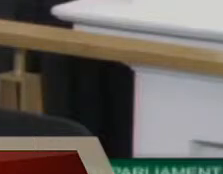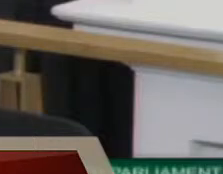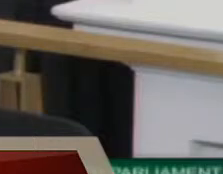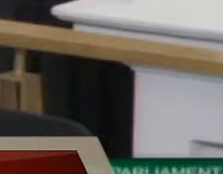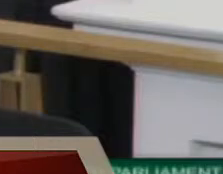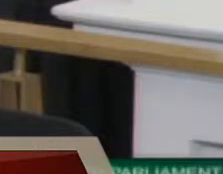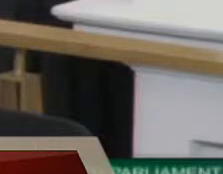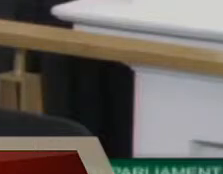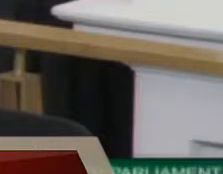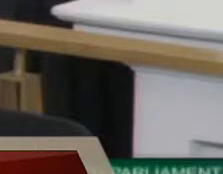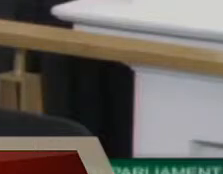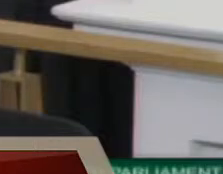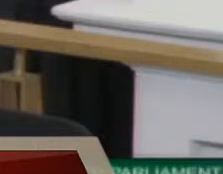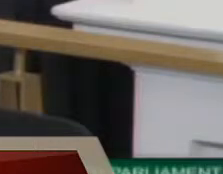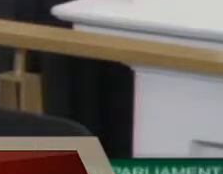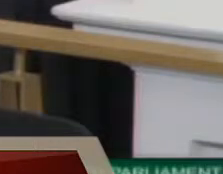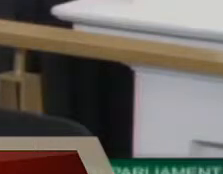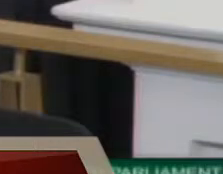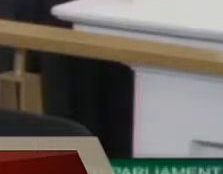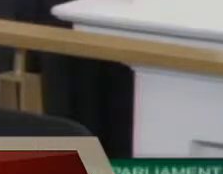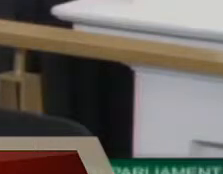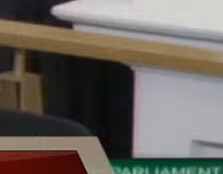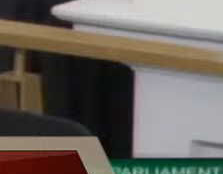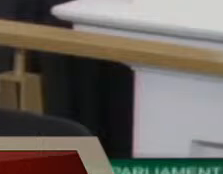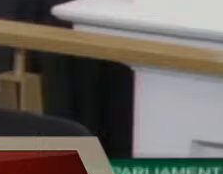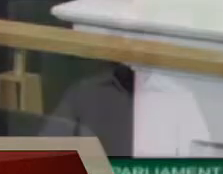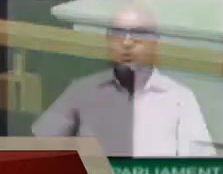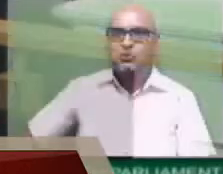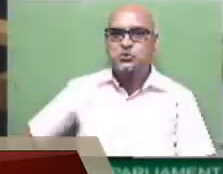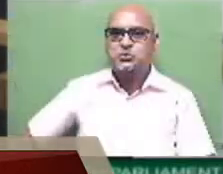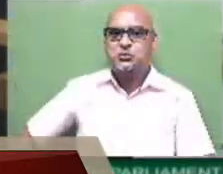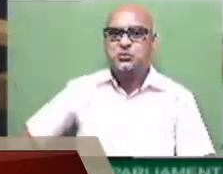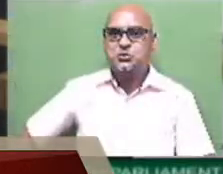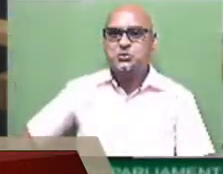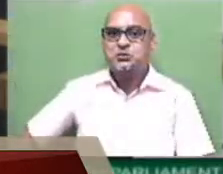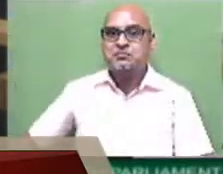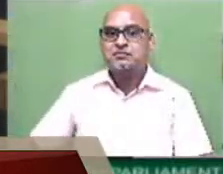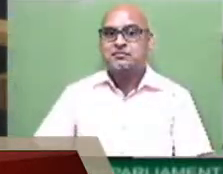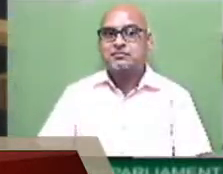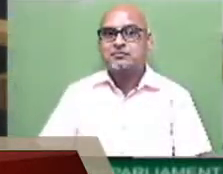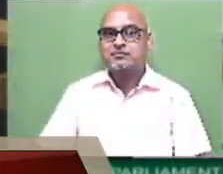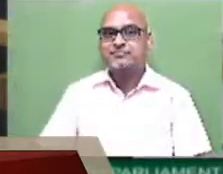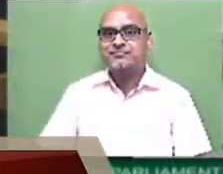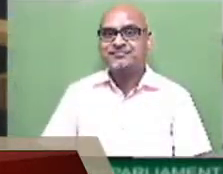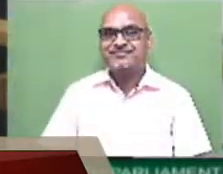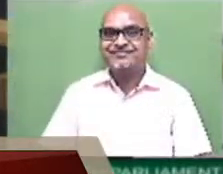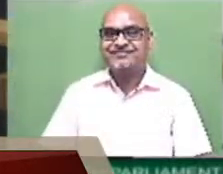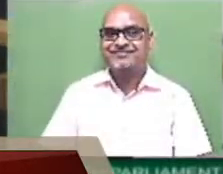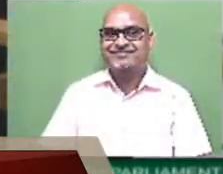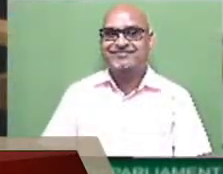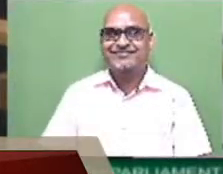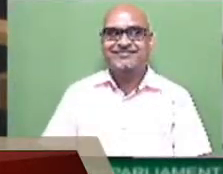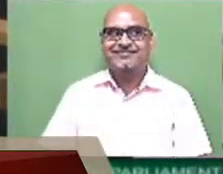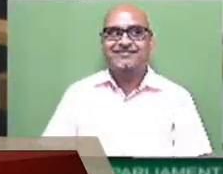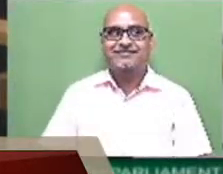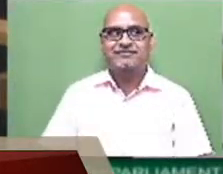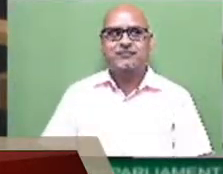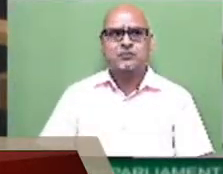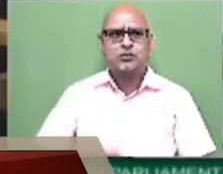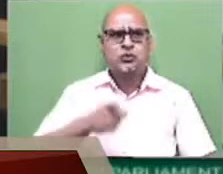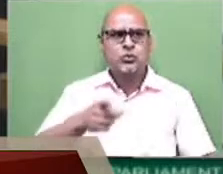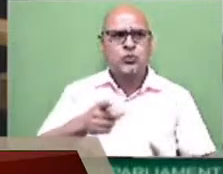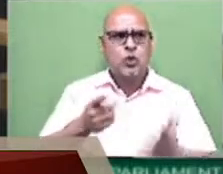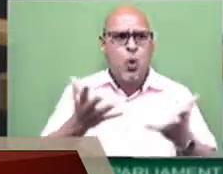legislation, but at the end of the day, we are left without any information. Now, this is on the heels